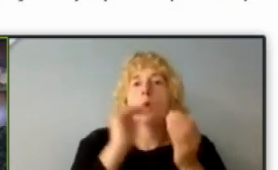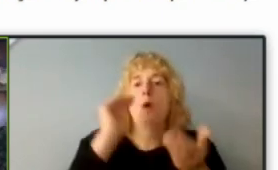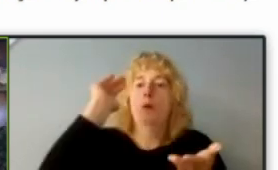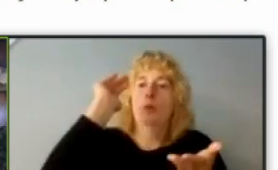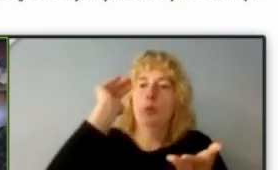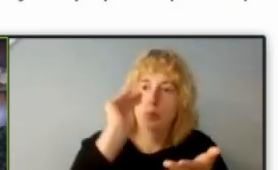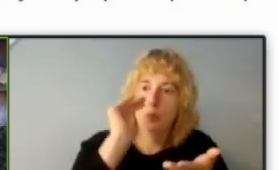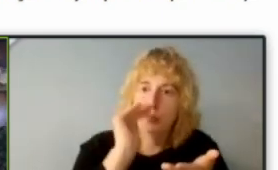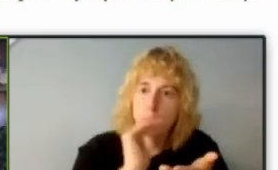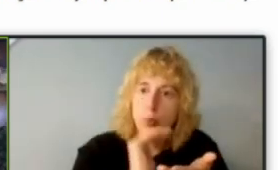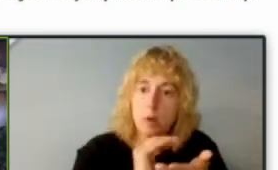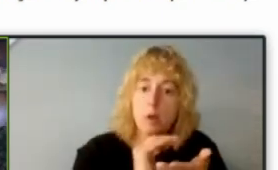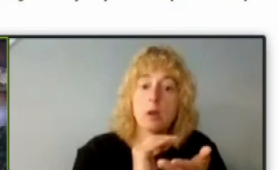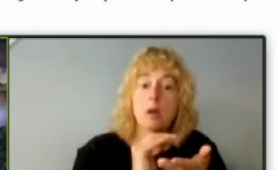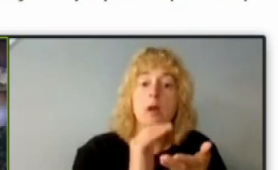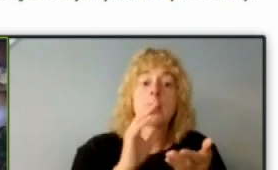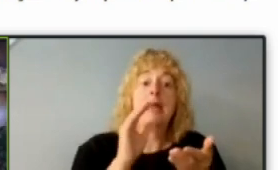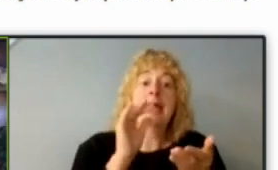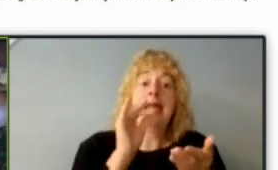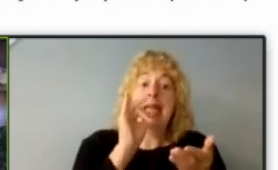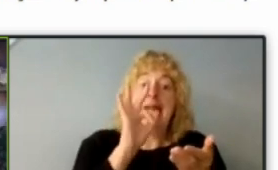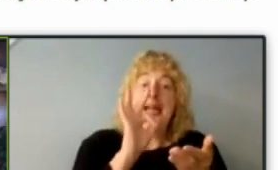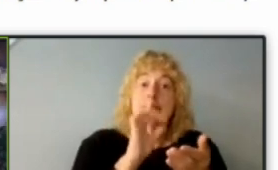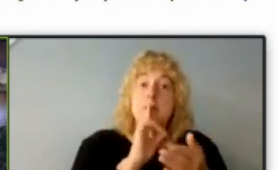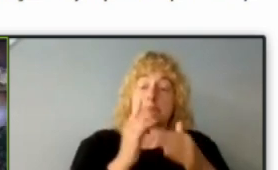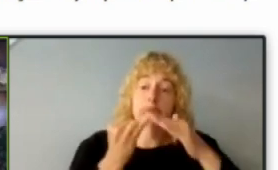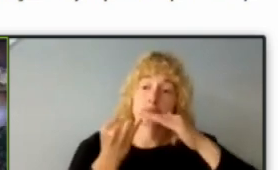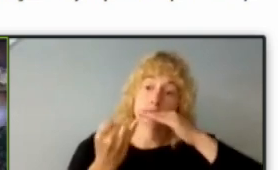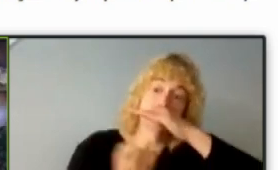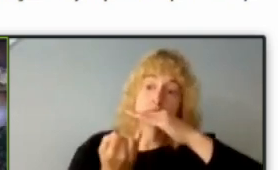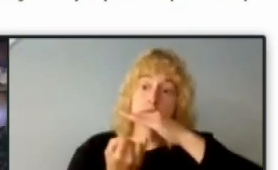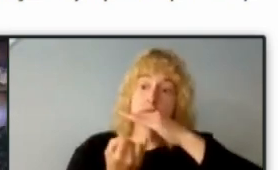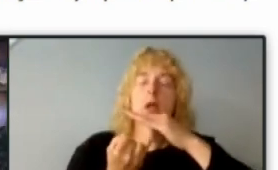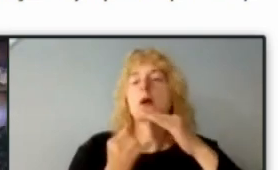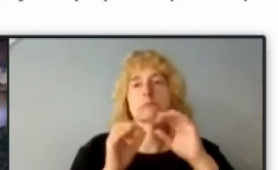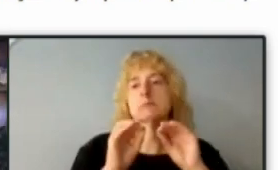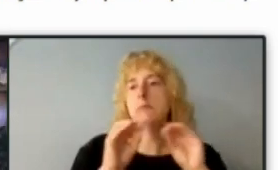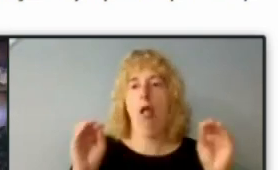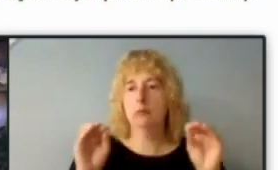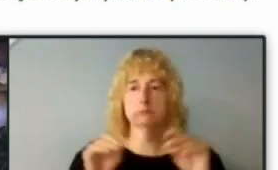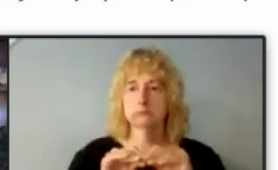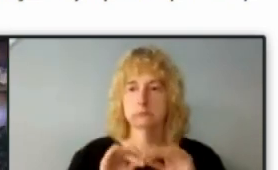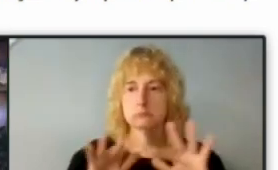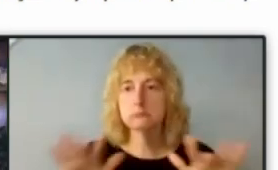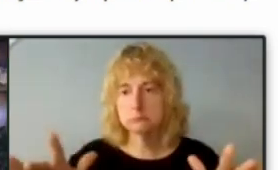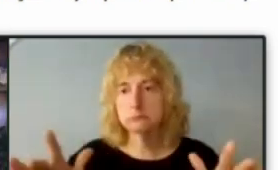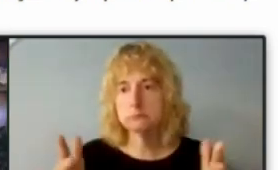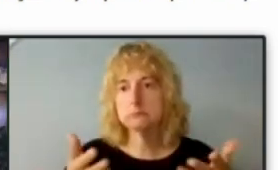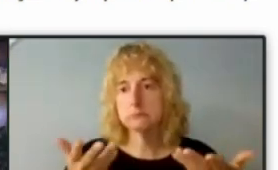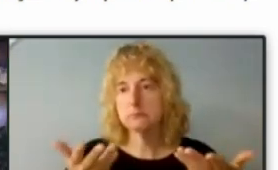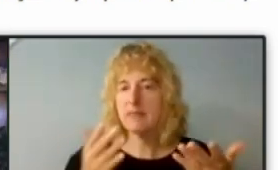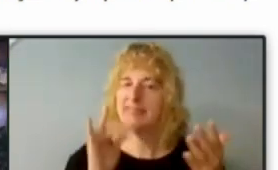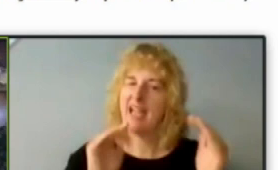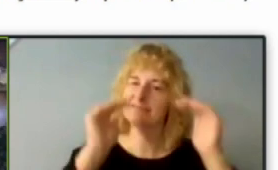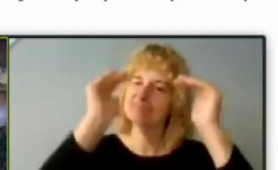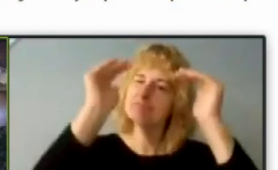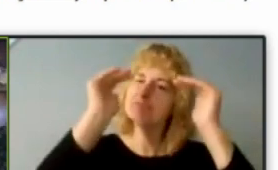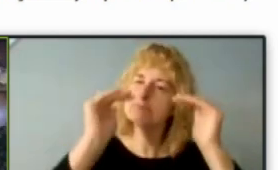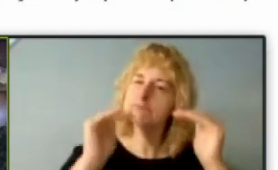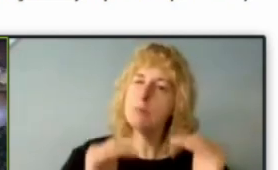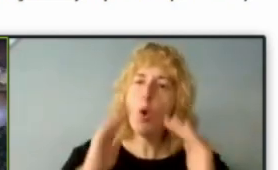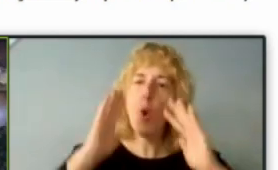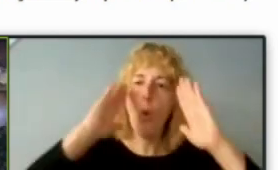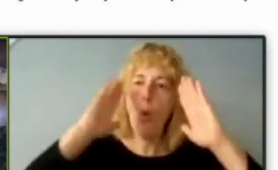finally, almost none if we actually isolate ourselves from one another. No. So hopefully this chart is